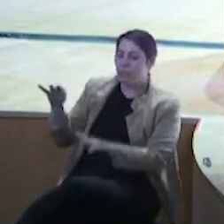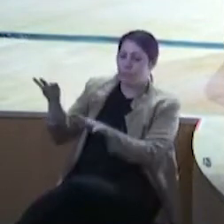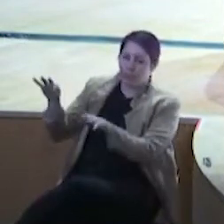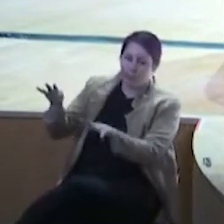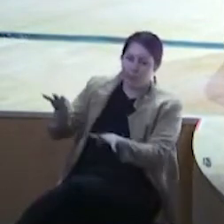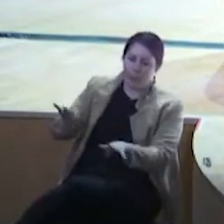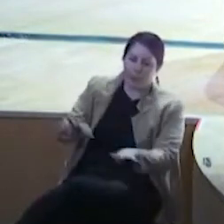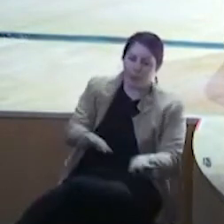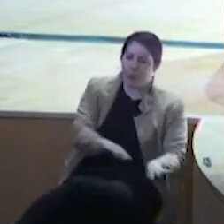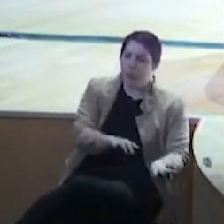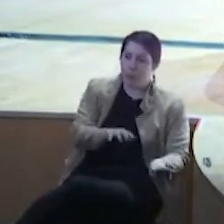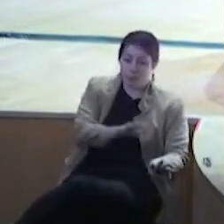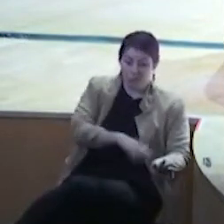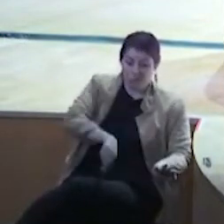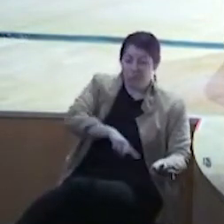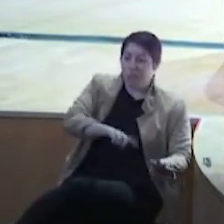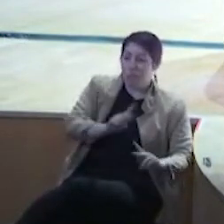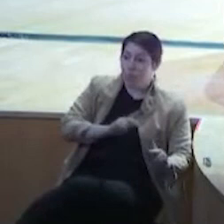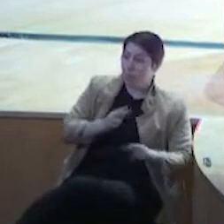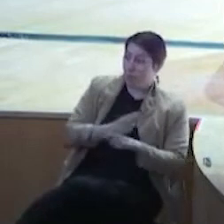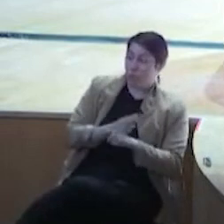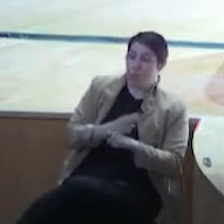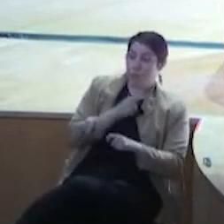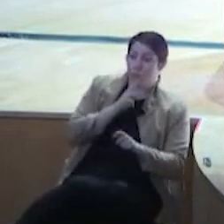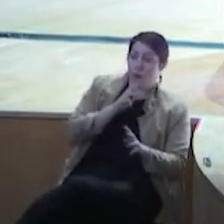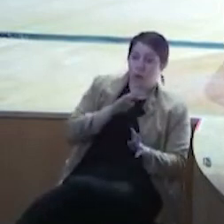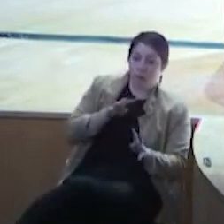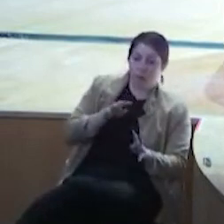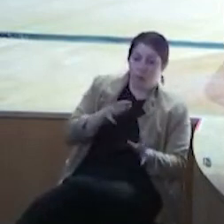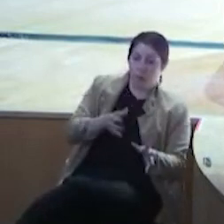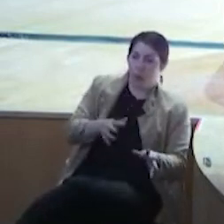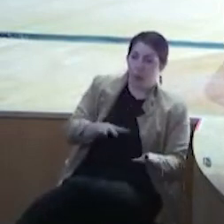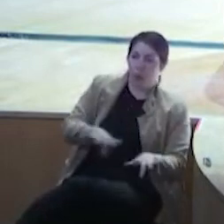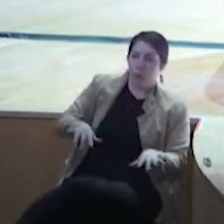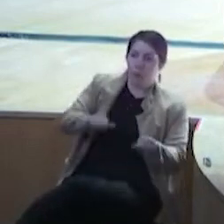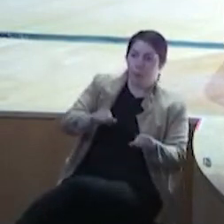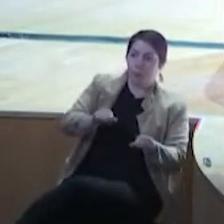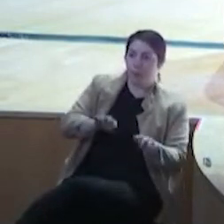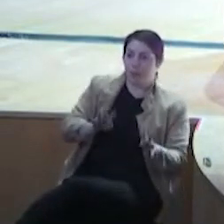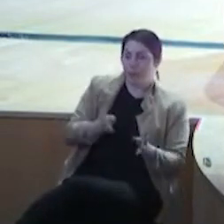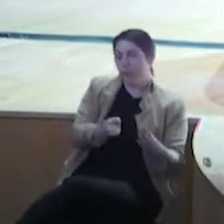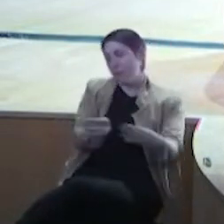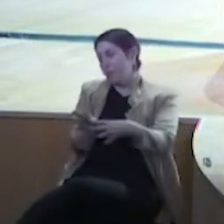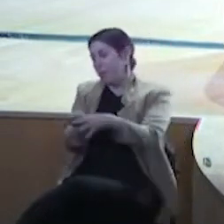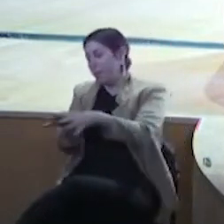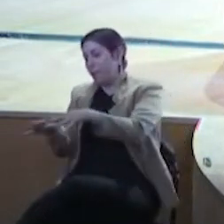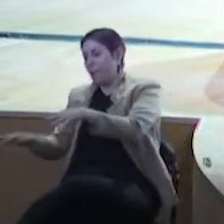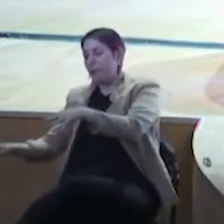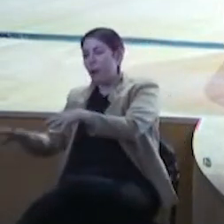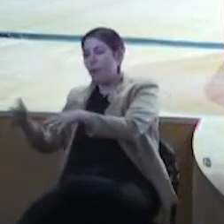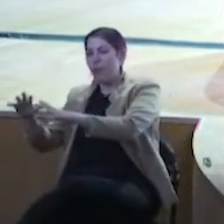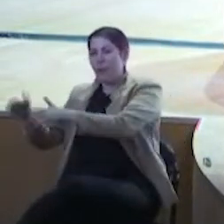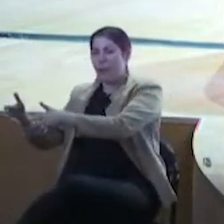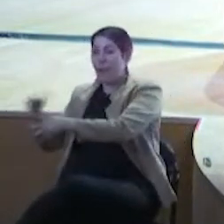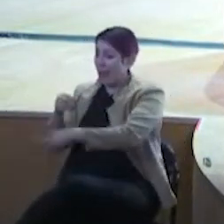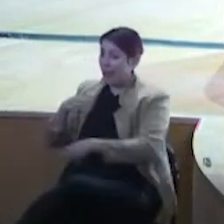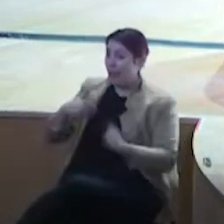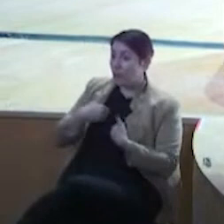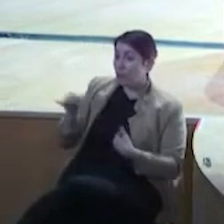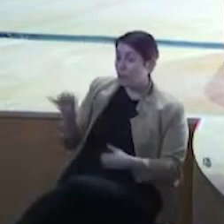water, and also on the animals and wildlife that relied on our water. So